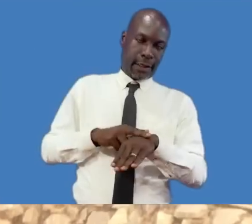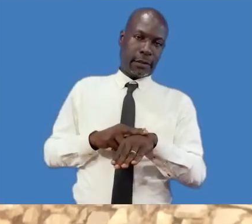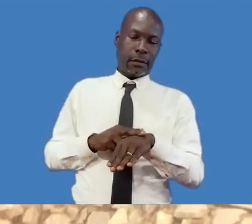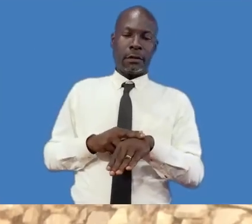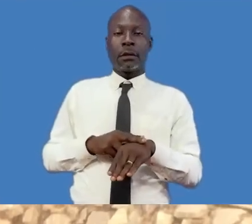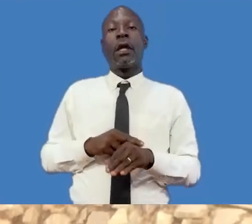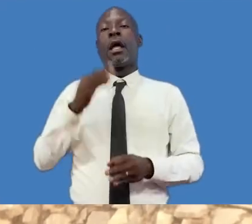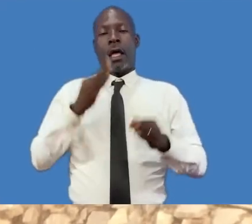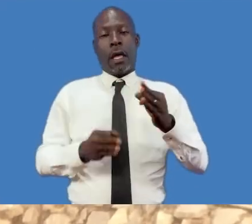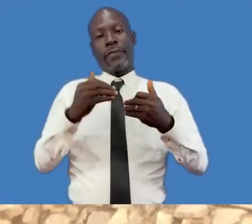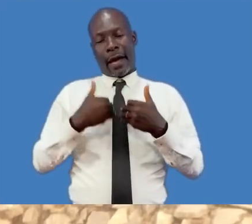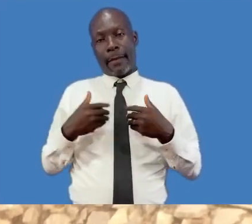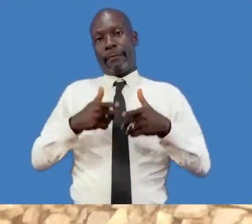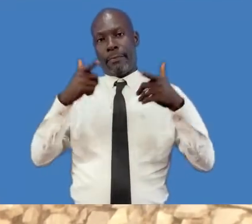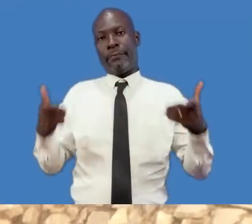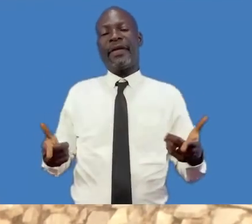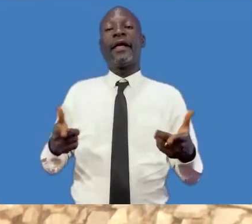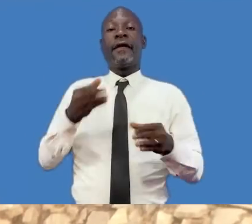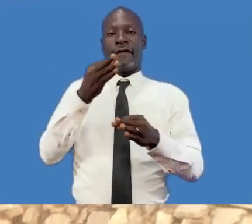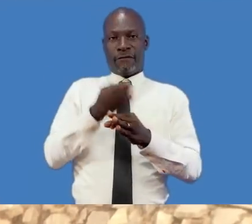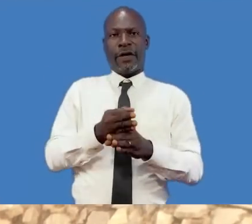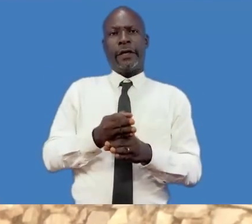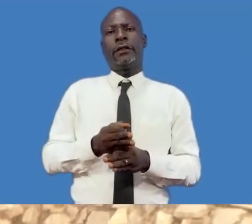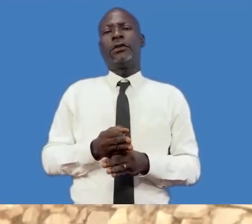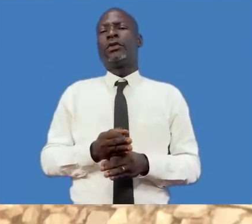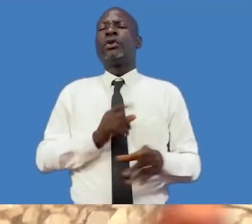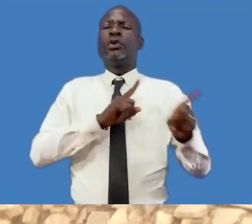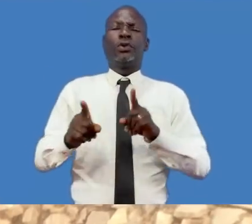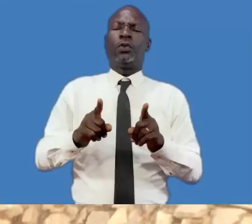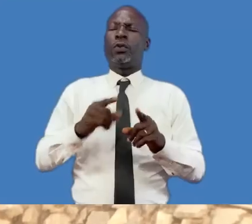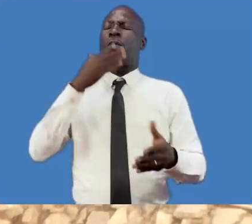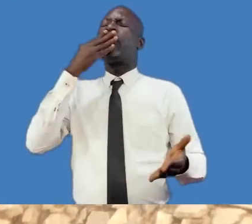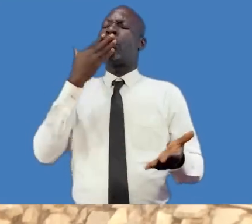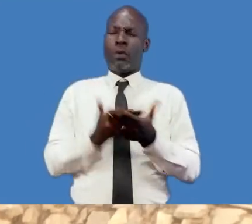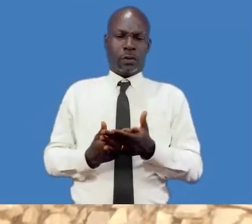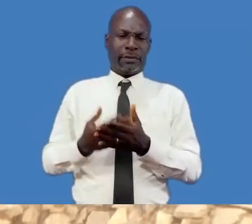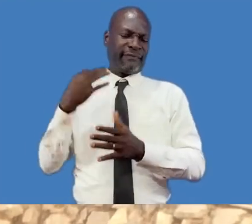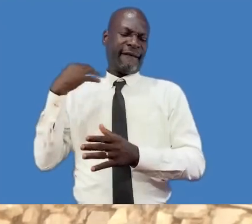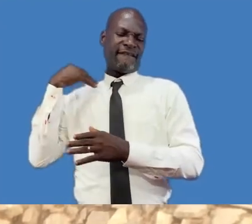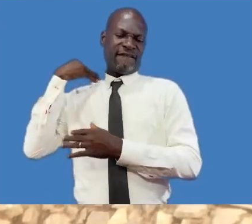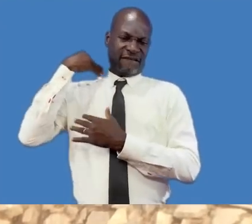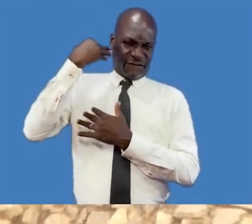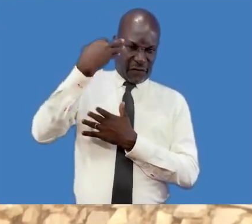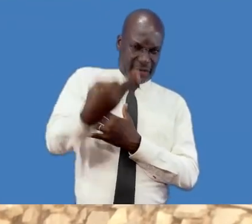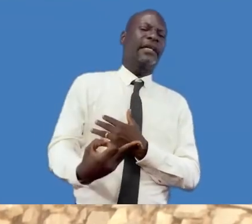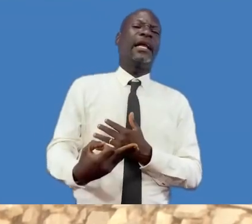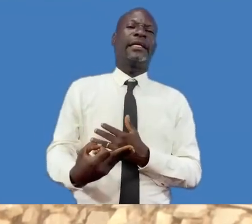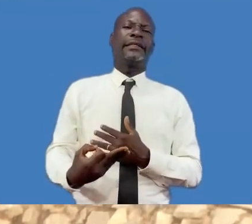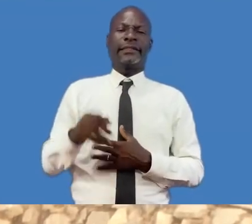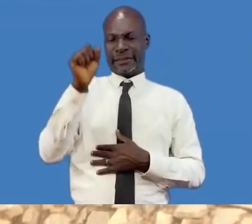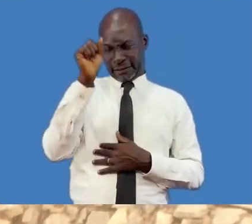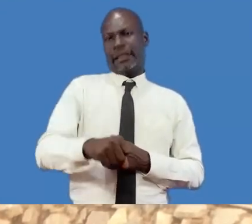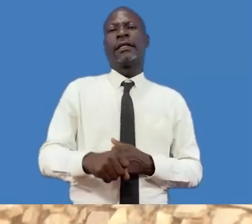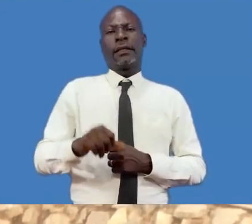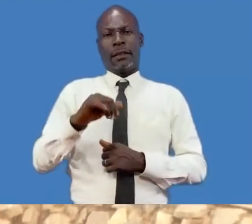jidie eya adwuma ya friye pem eya brebia obi a ogina nchan no ote ase kra enye ye. And yes, I want to